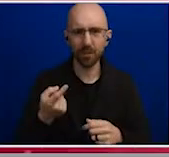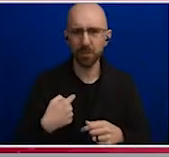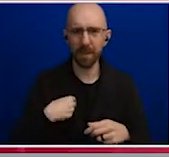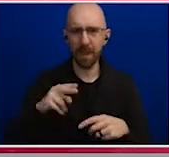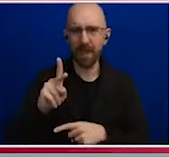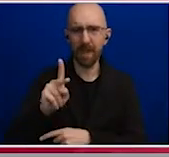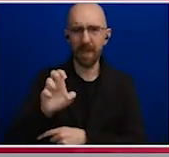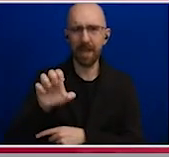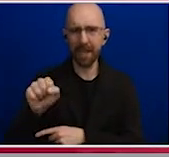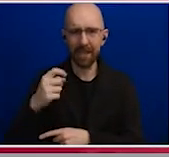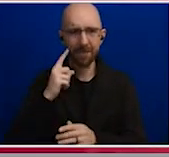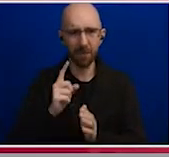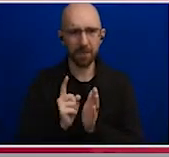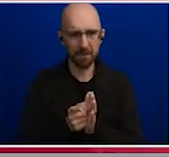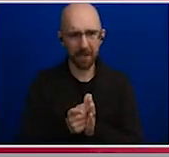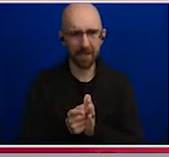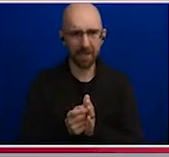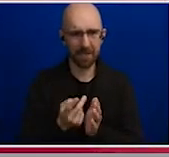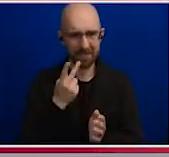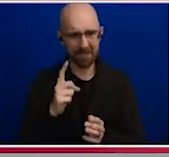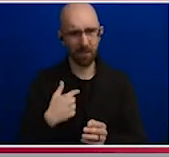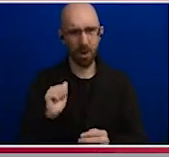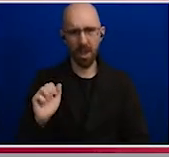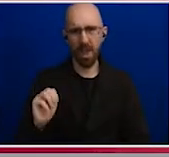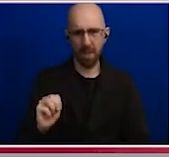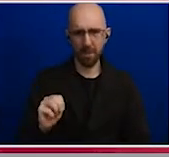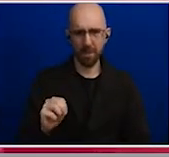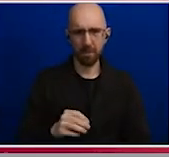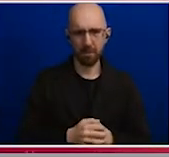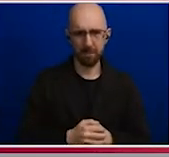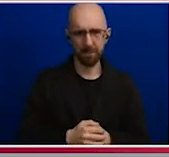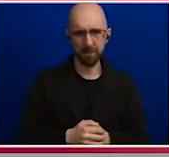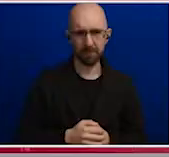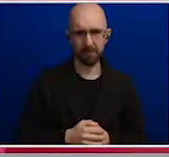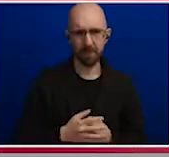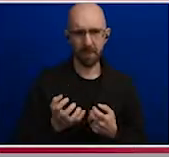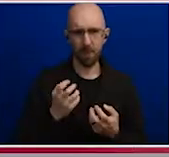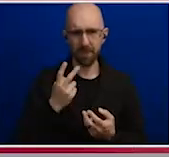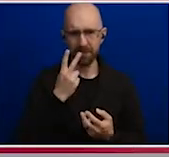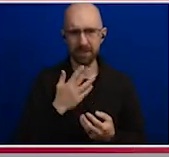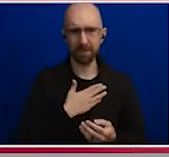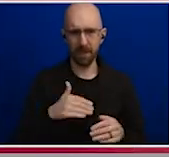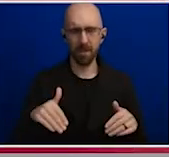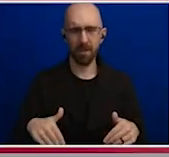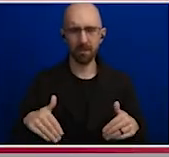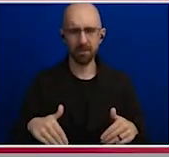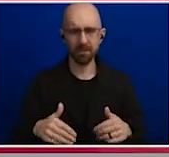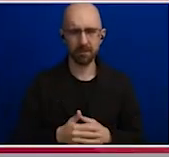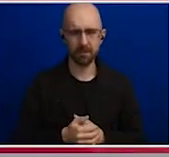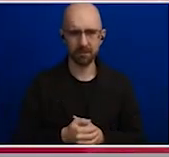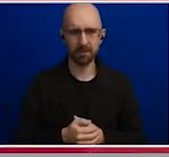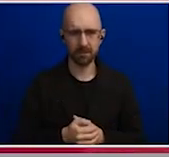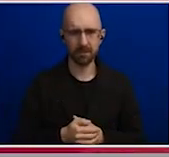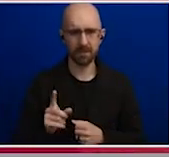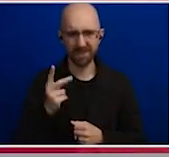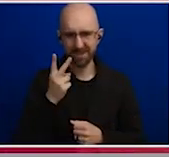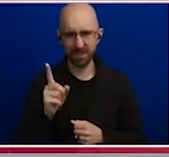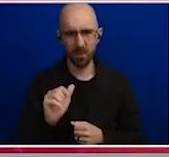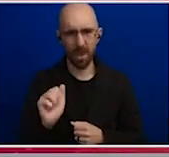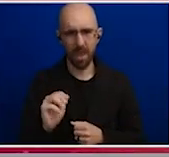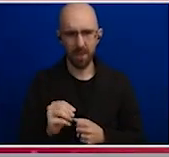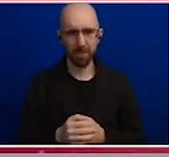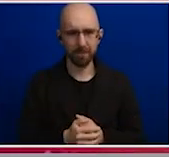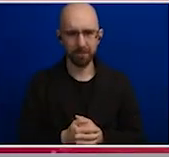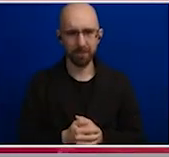can. See where I'm at. I just want to see I want to see where I'm at. With my strength